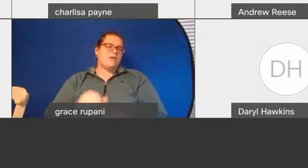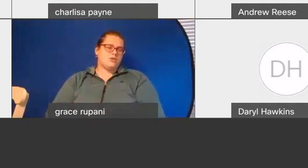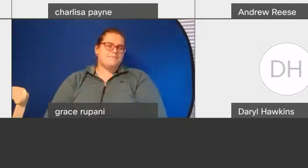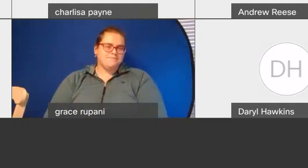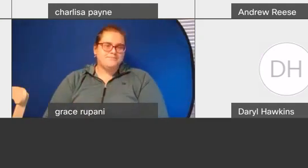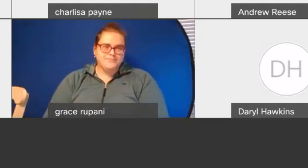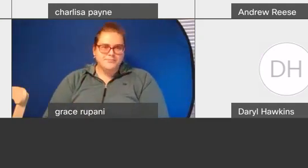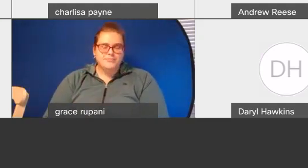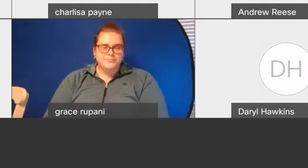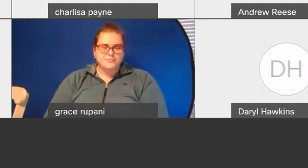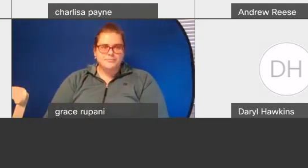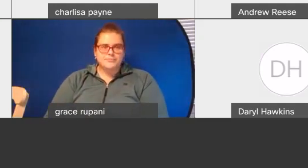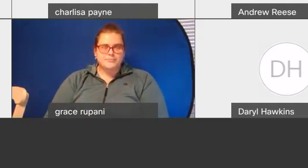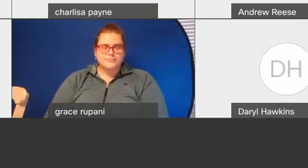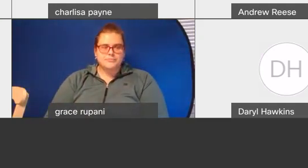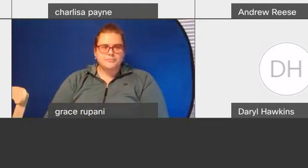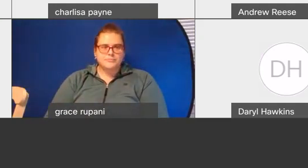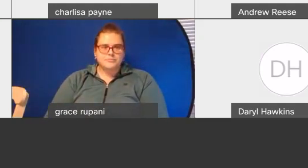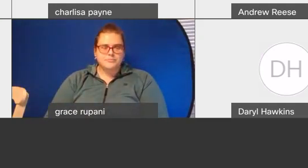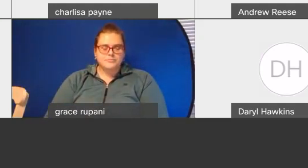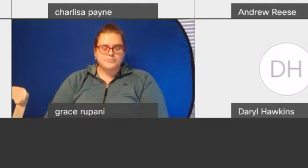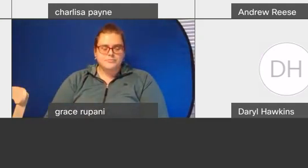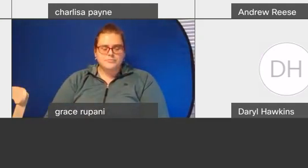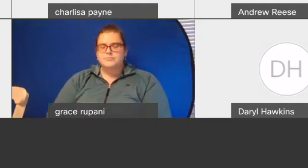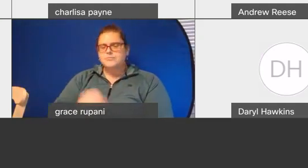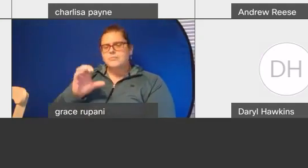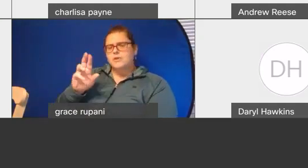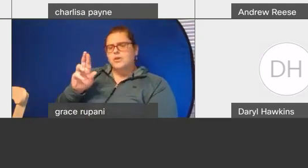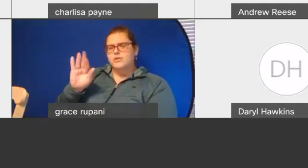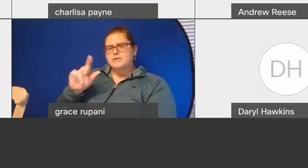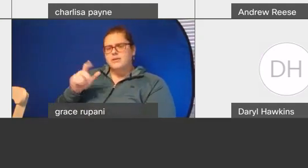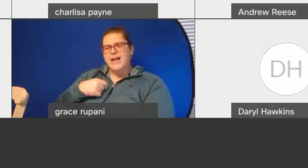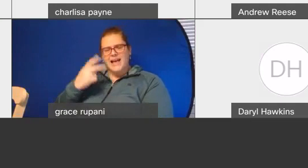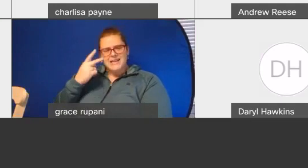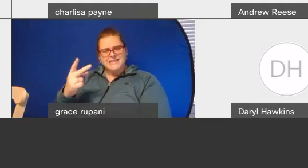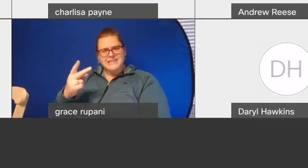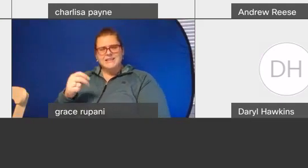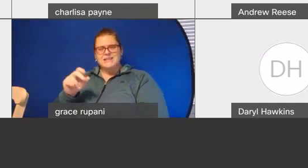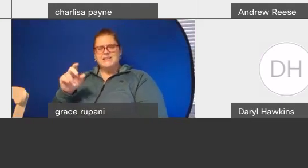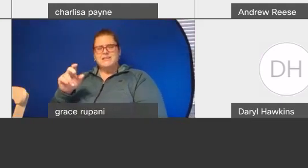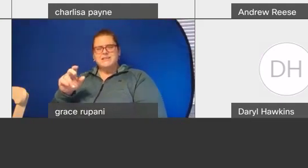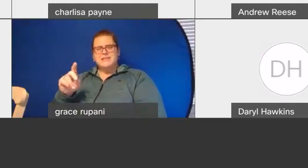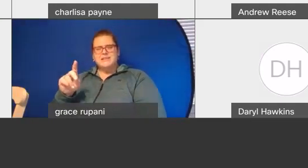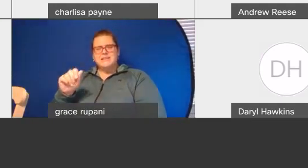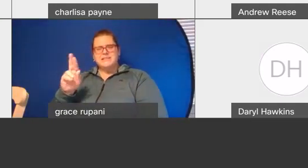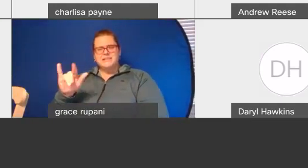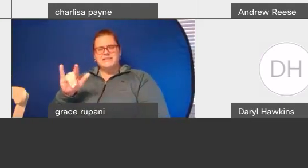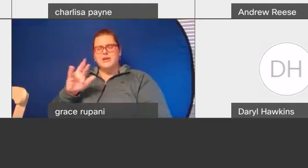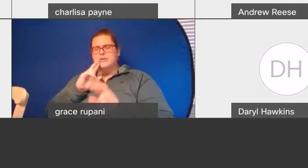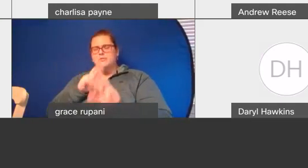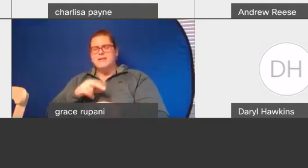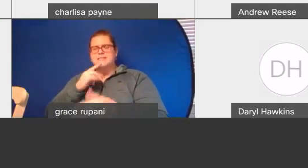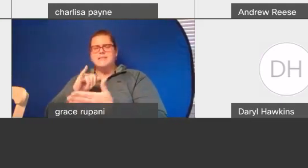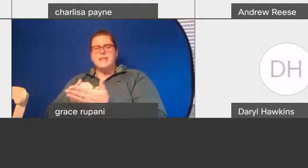Okay, and Daryl responded in terms of the face shields that the direct care provider, if